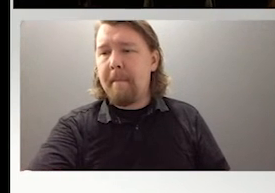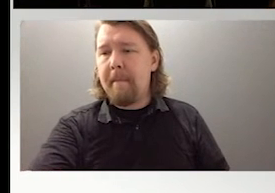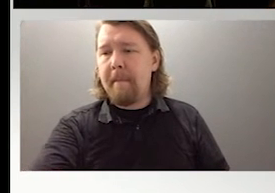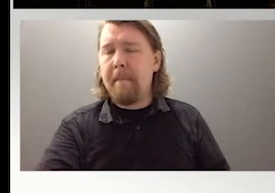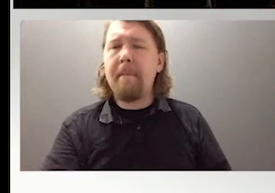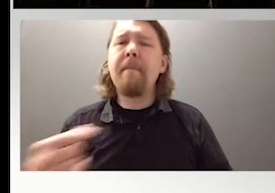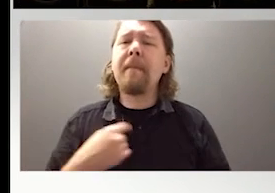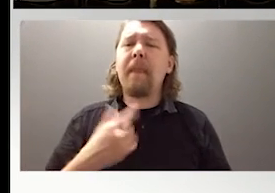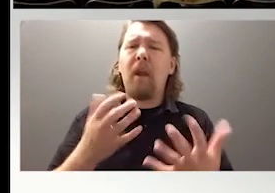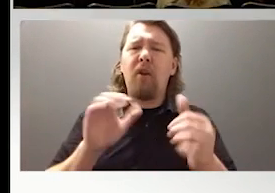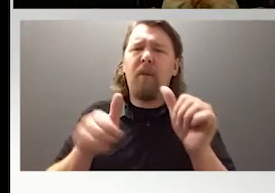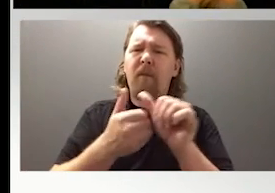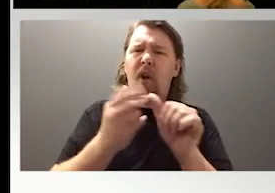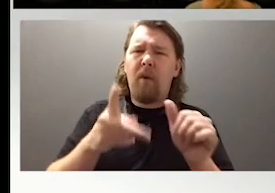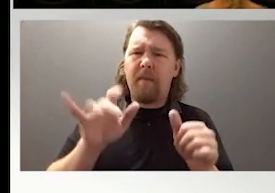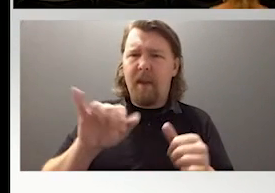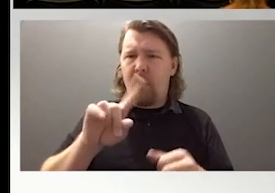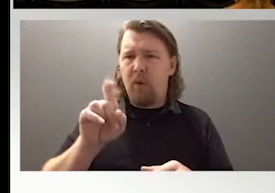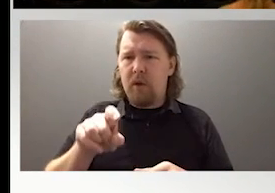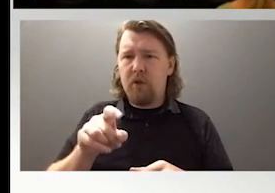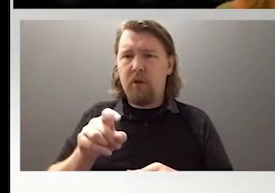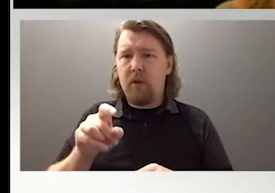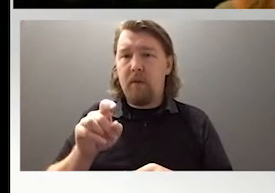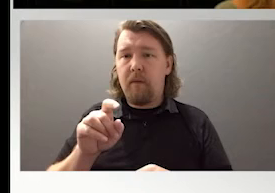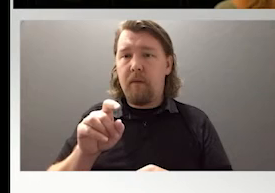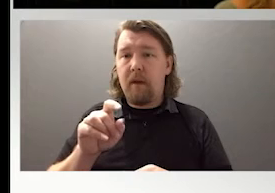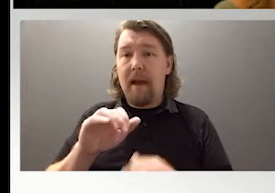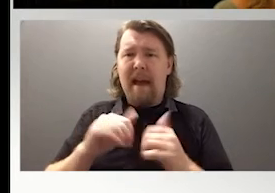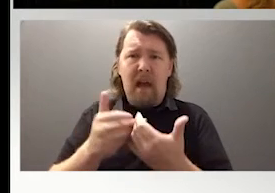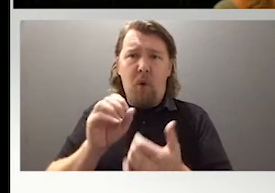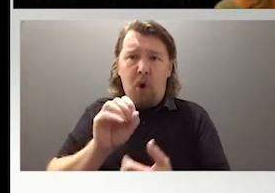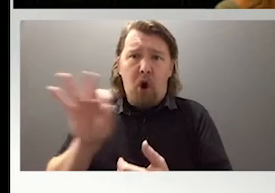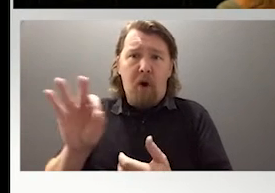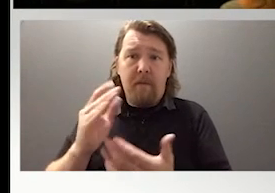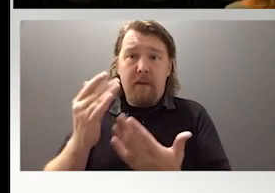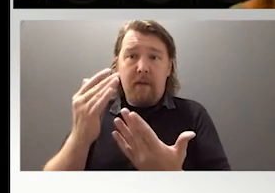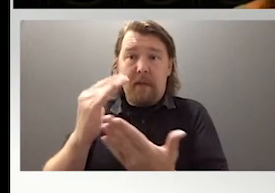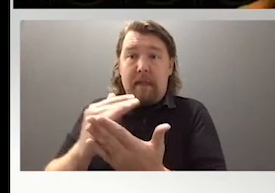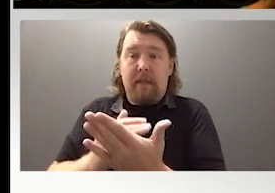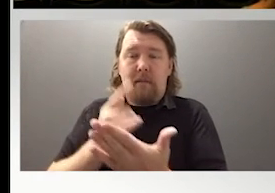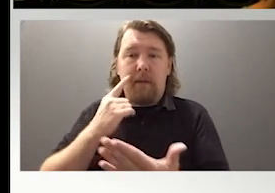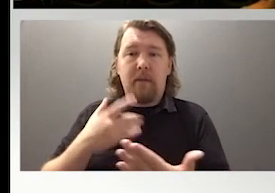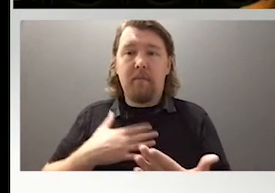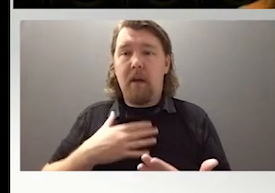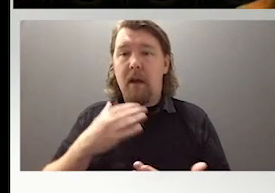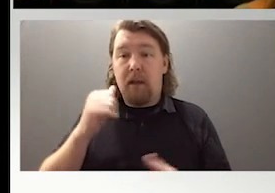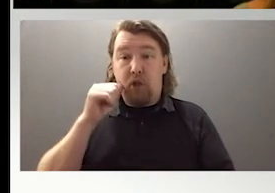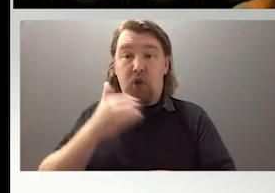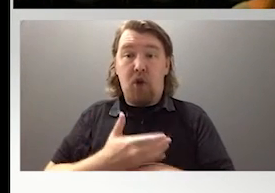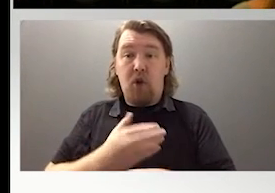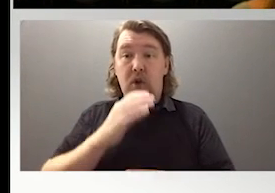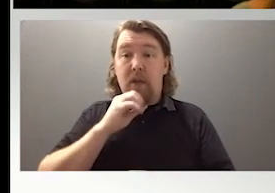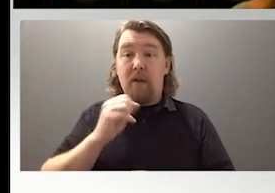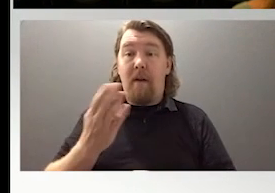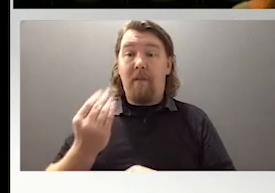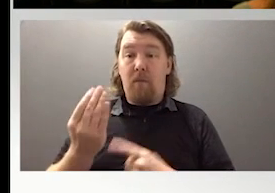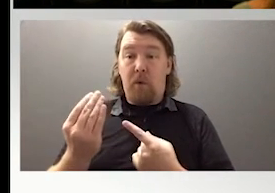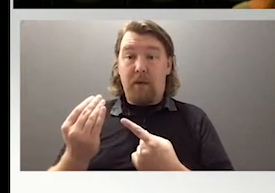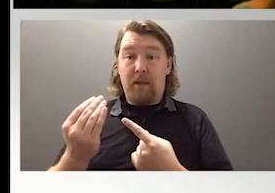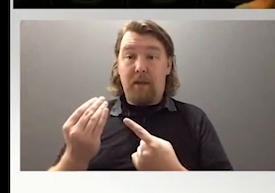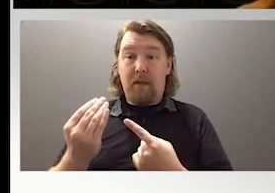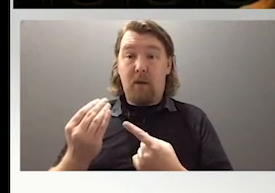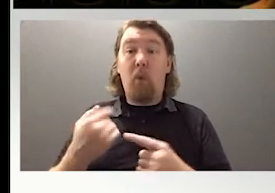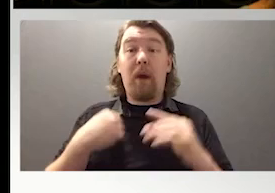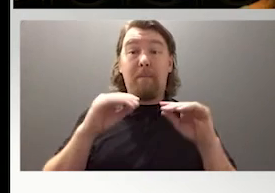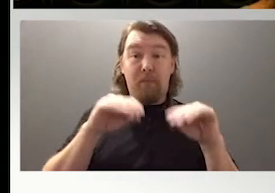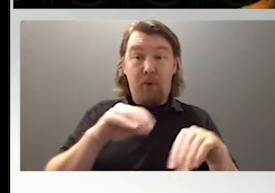Again, I just wanted to follow up with that question about getting off of the list. Because my daughter is now 14, and she's been on there since she was